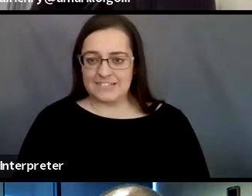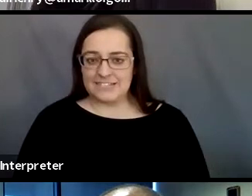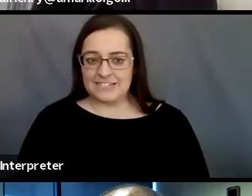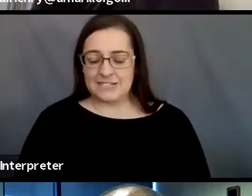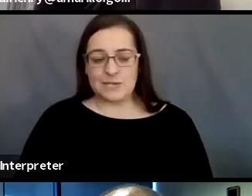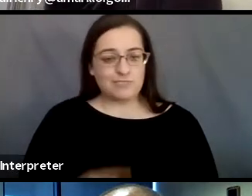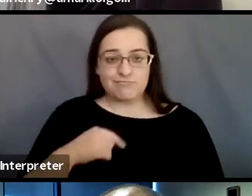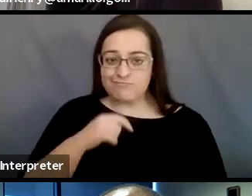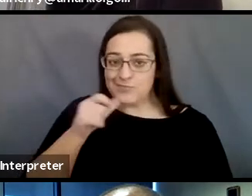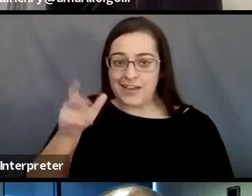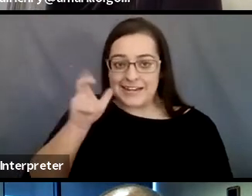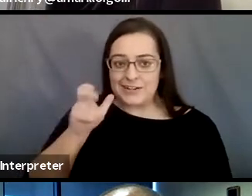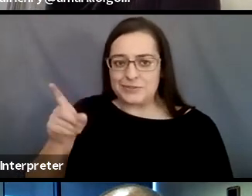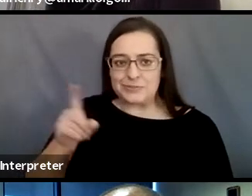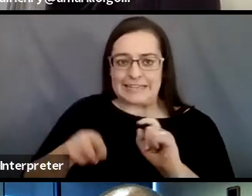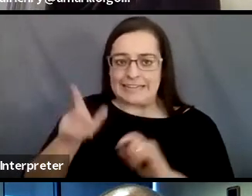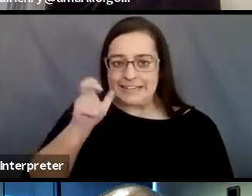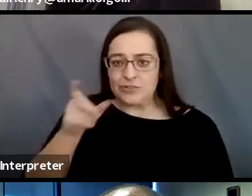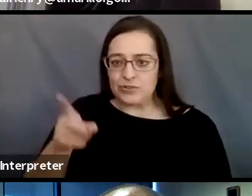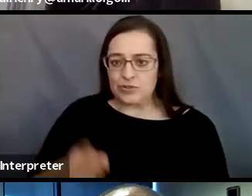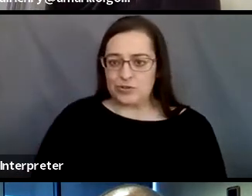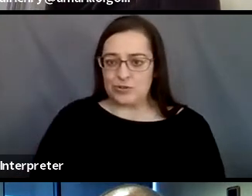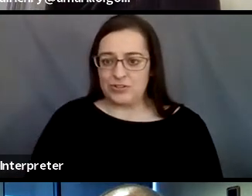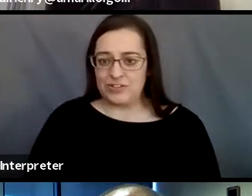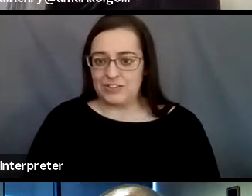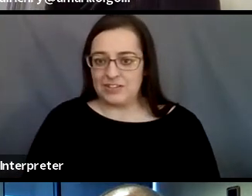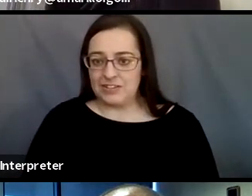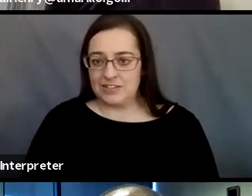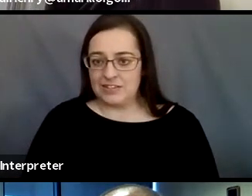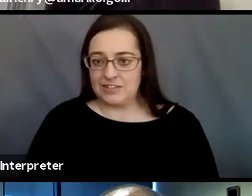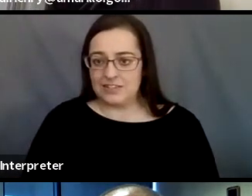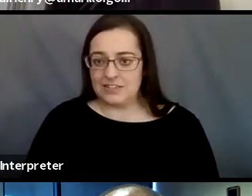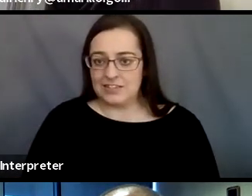Mayor, we're not hearing you. Yeah, we can't hear you, Mayor.